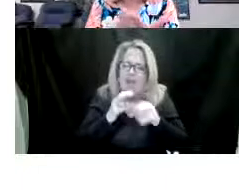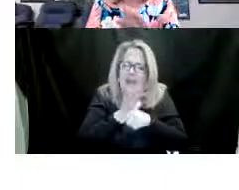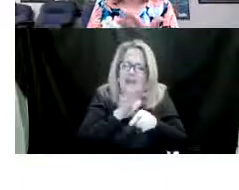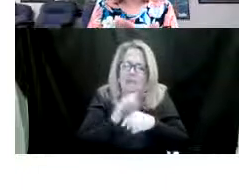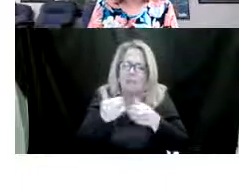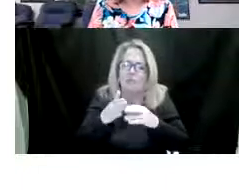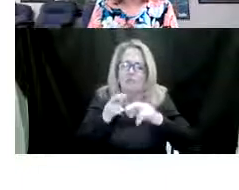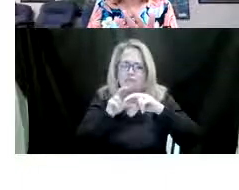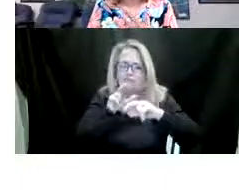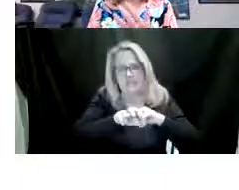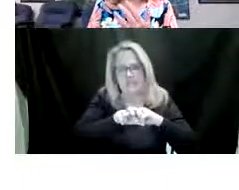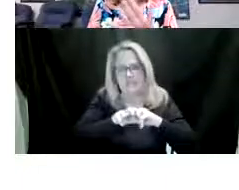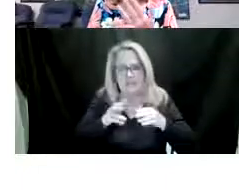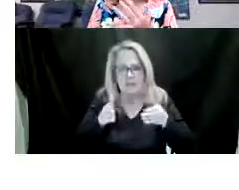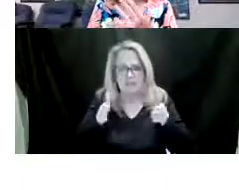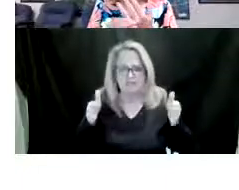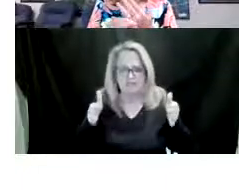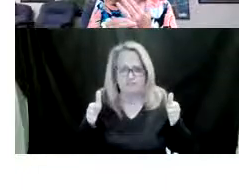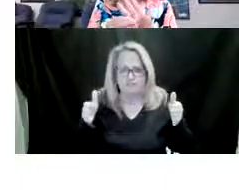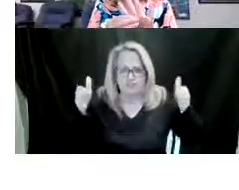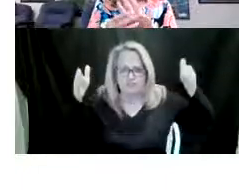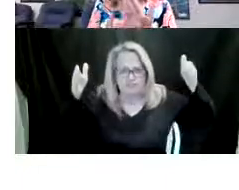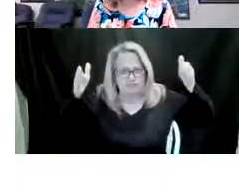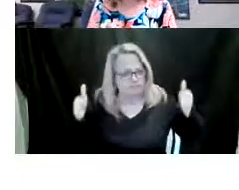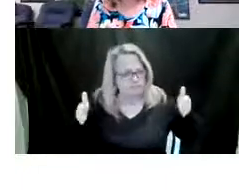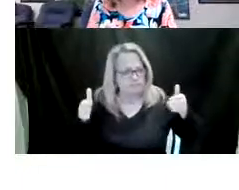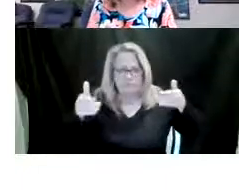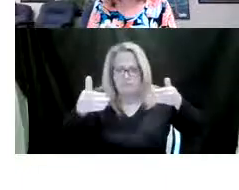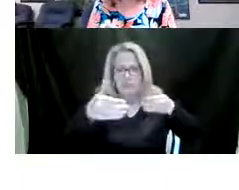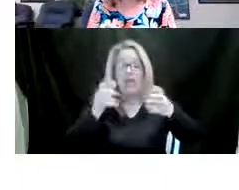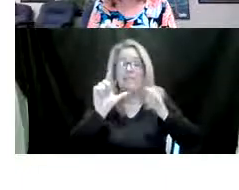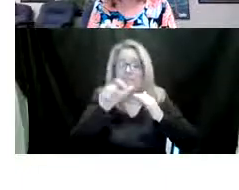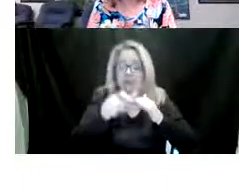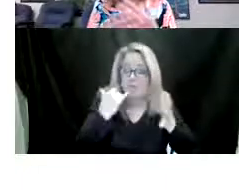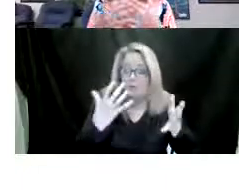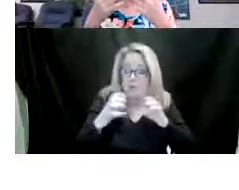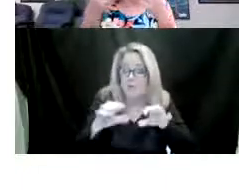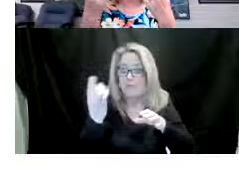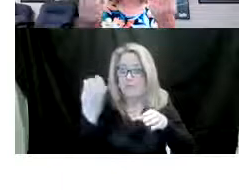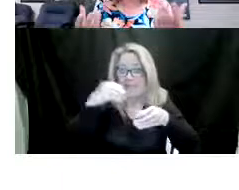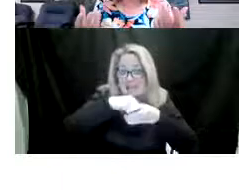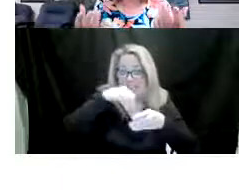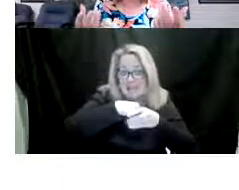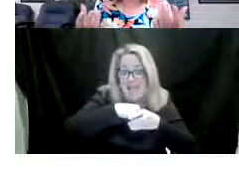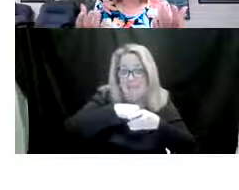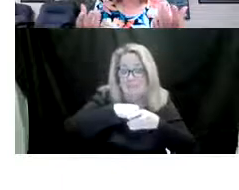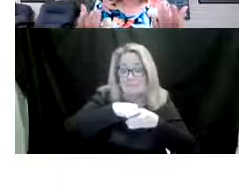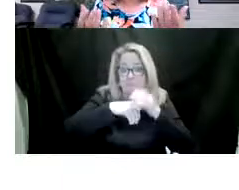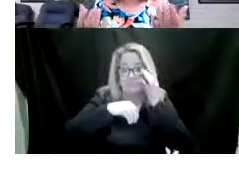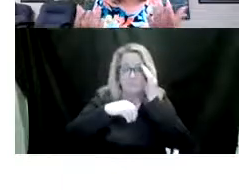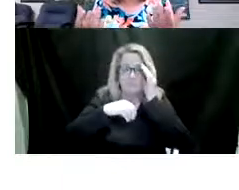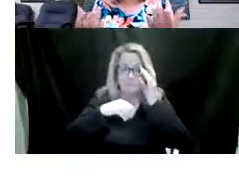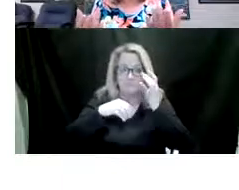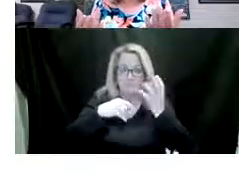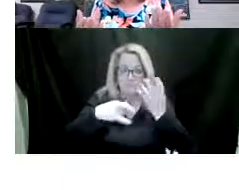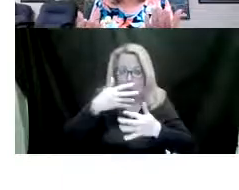in. Sometimes later on, if you want to do some interactive things inside it too, outside of a child freely exploring,